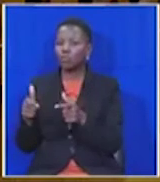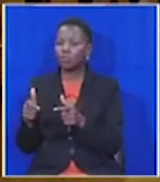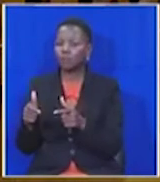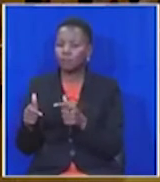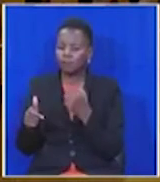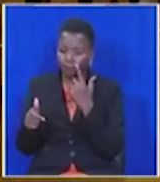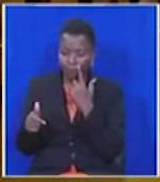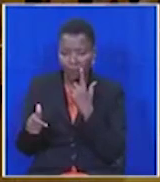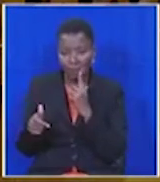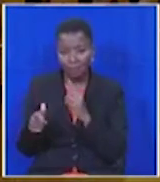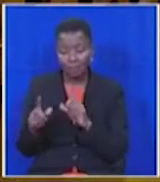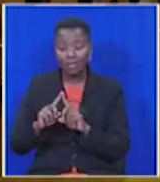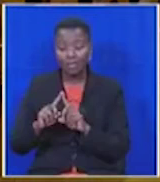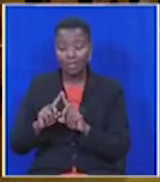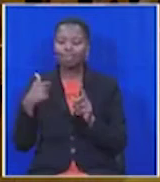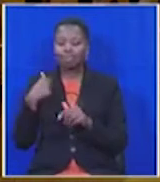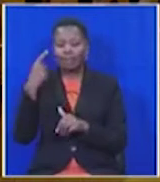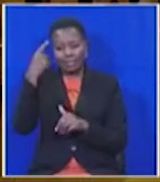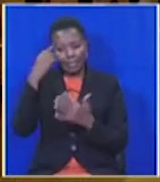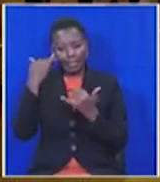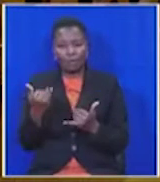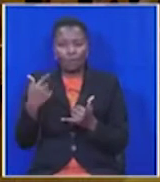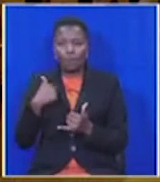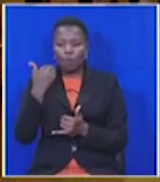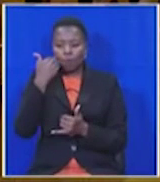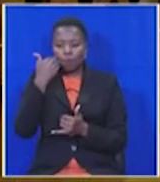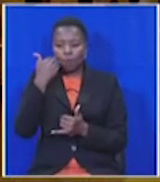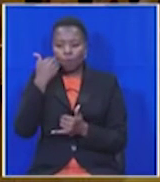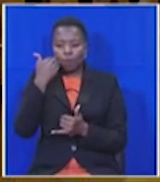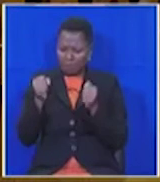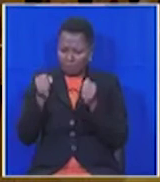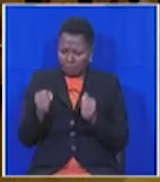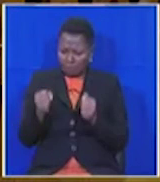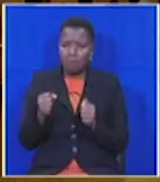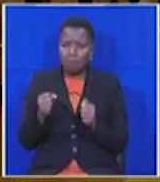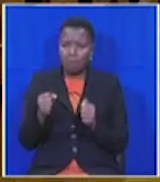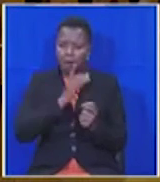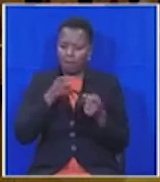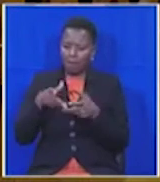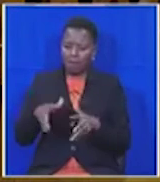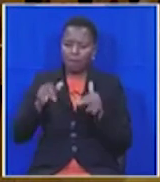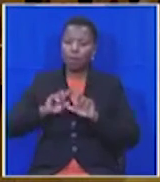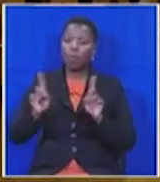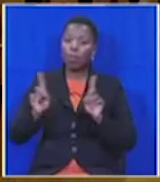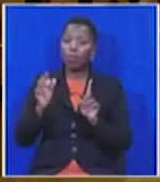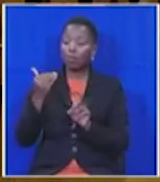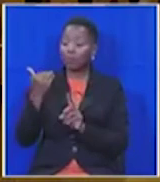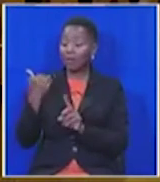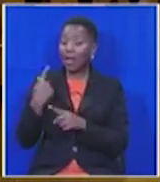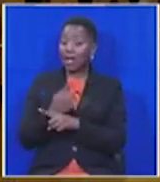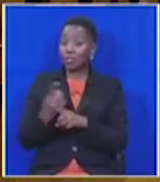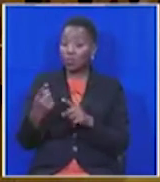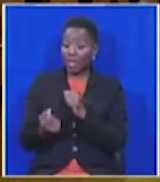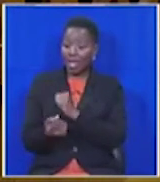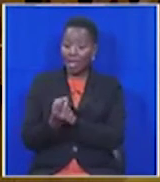process. I think it's safe to say that no one wants a military operation on the campus of Parliament. But what happened last week, I think, shocked not